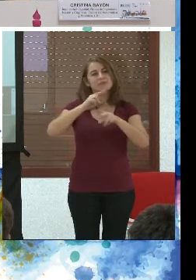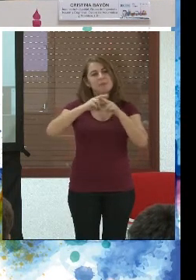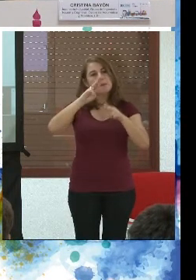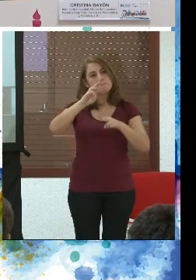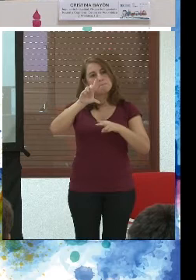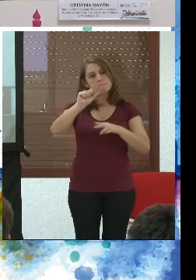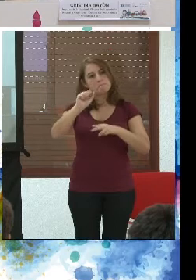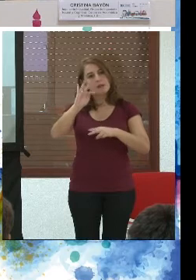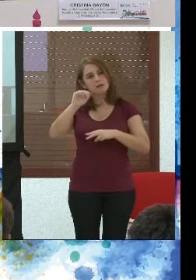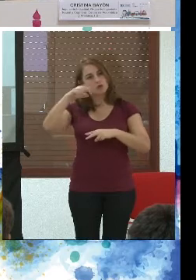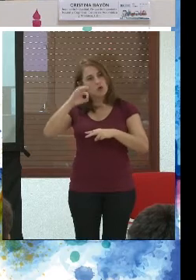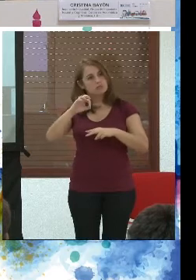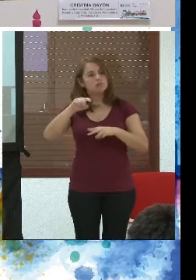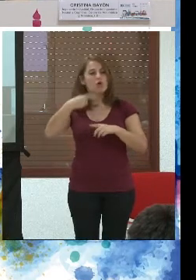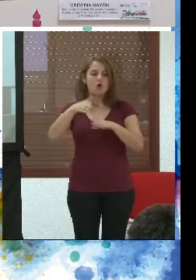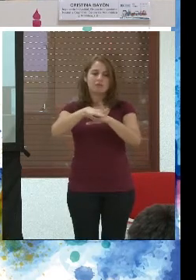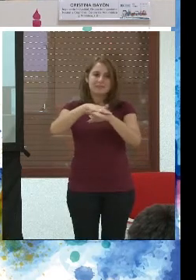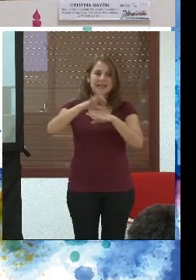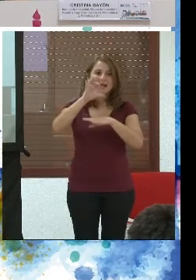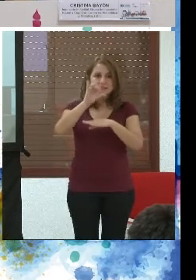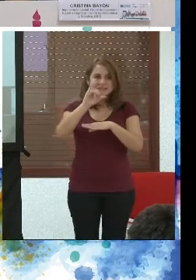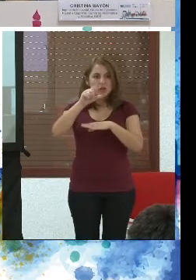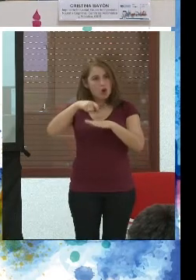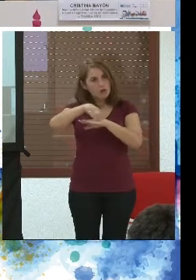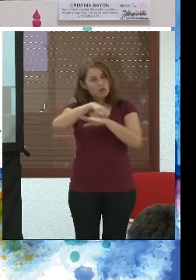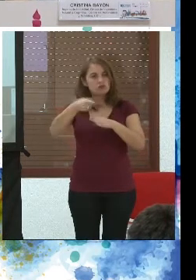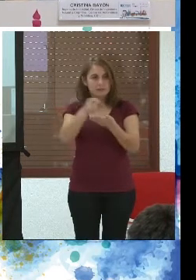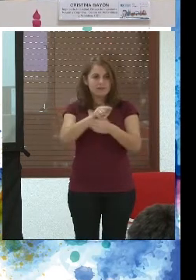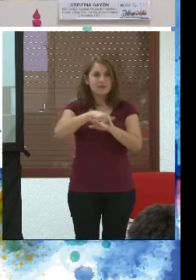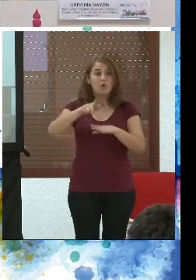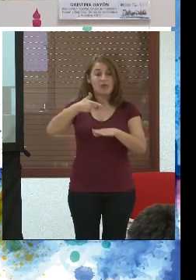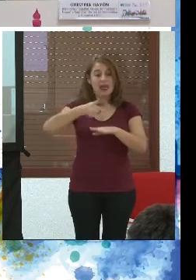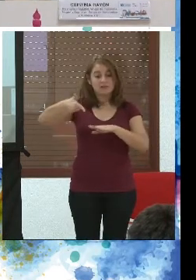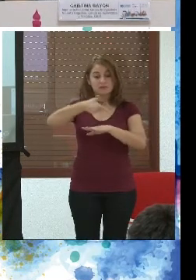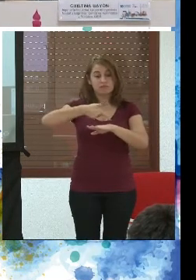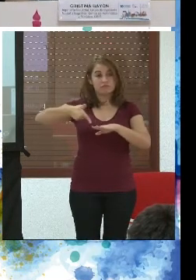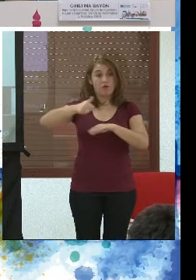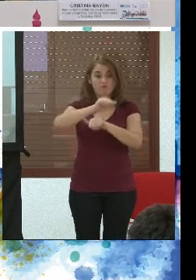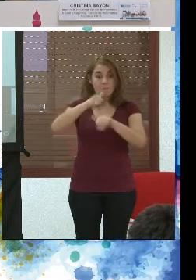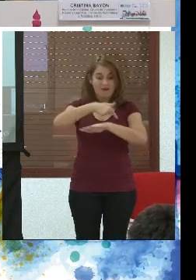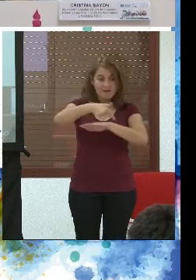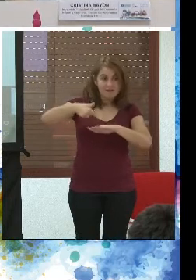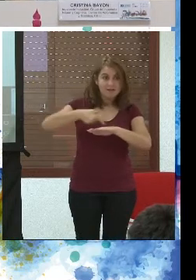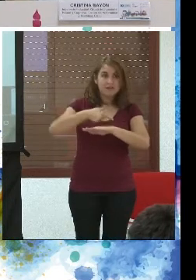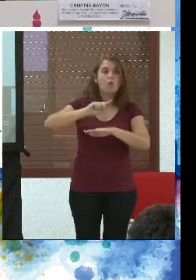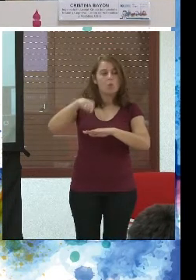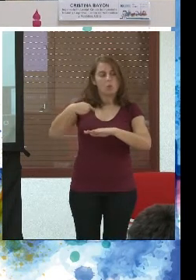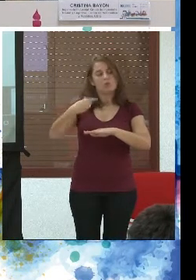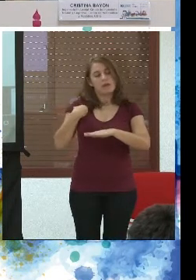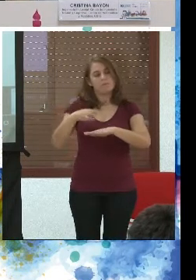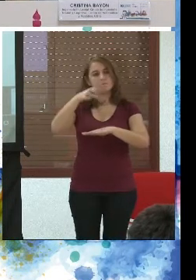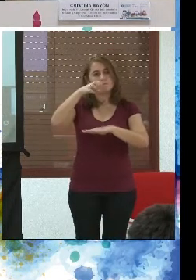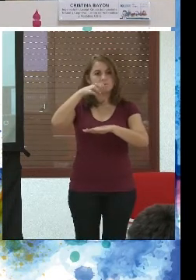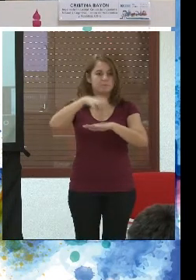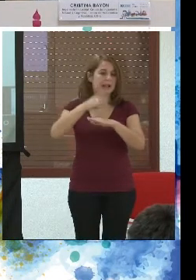a platinum layer, and then we cover it with another layer of silicon, and then we cut it with a laser, the pattern of the electrodes, and then we